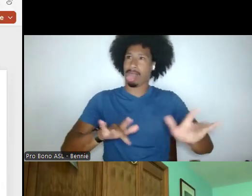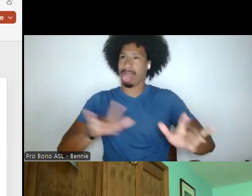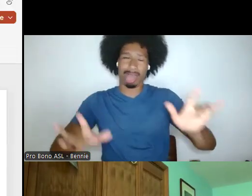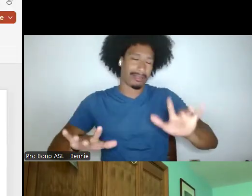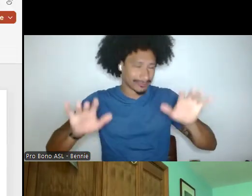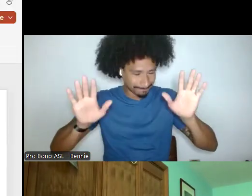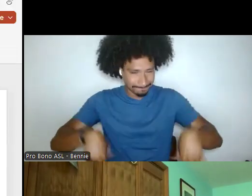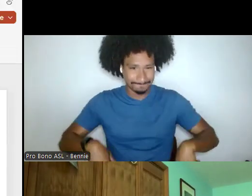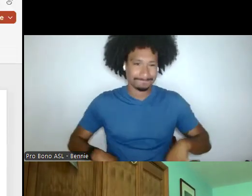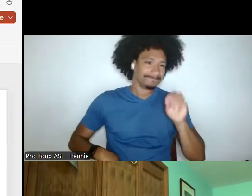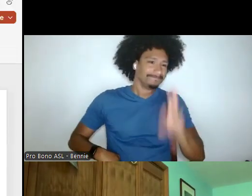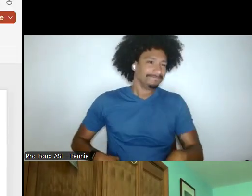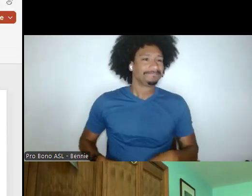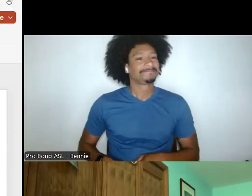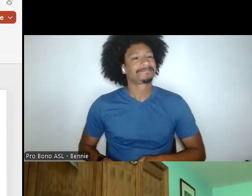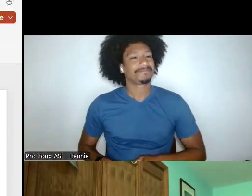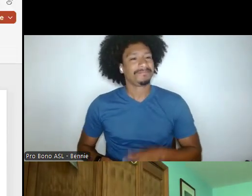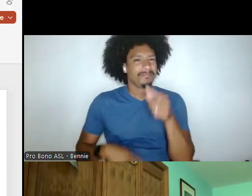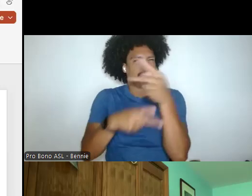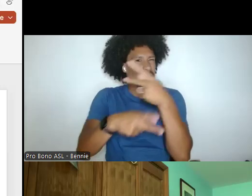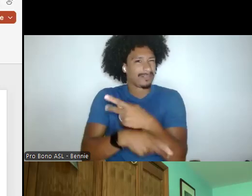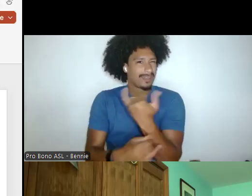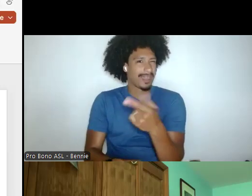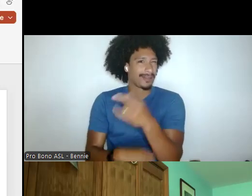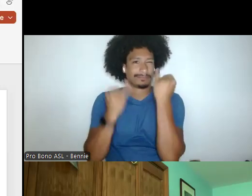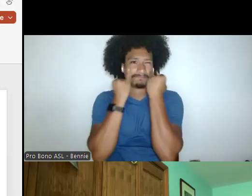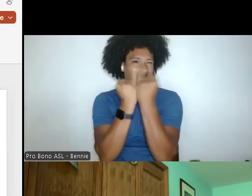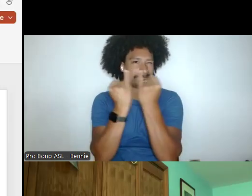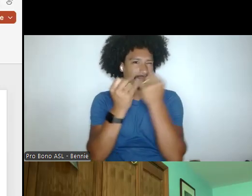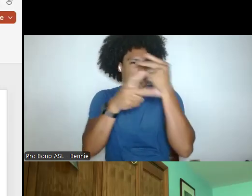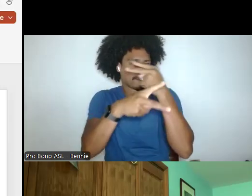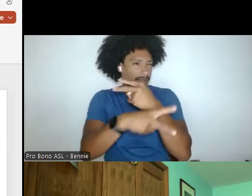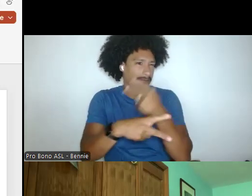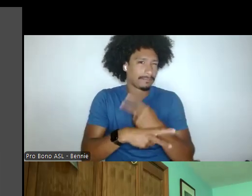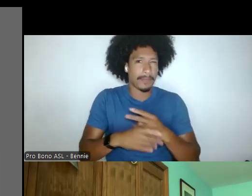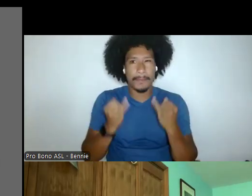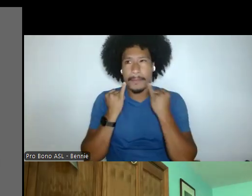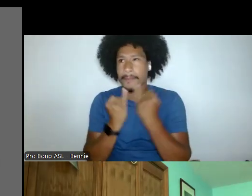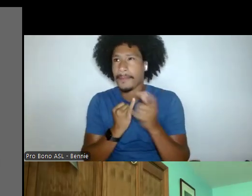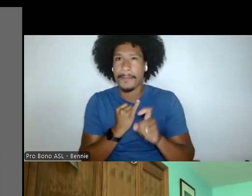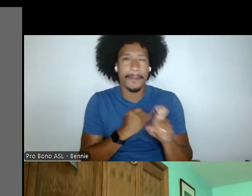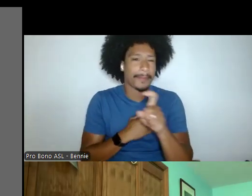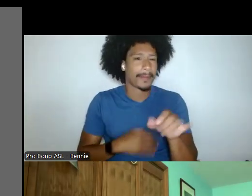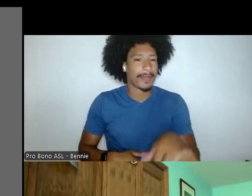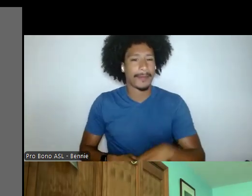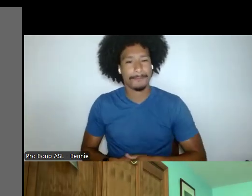Slideshow. I just want to play it. But everything's hidden by things from Zoom. All right, here we are.